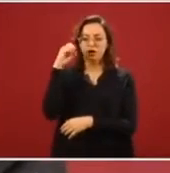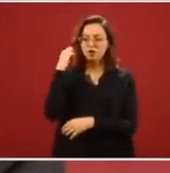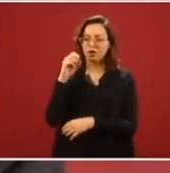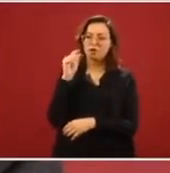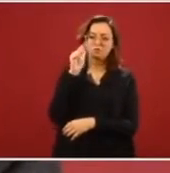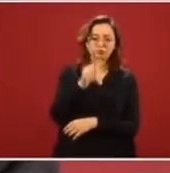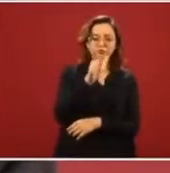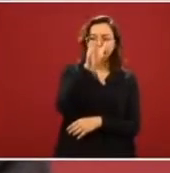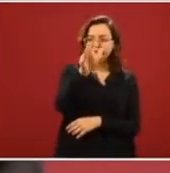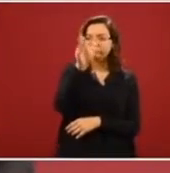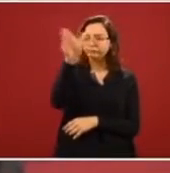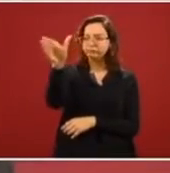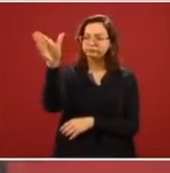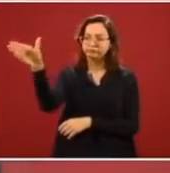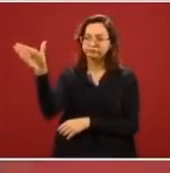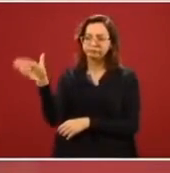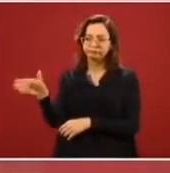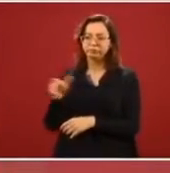people.